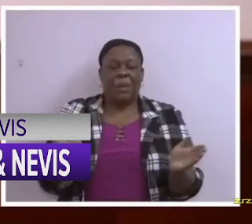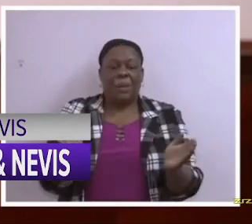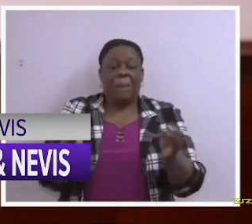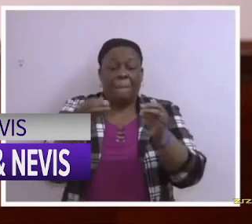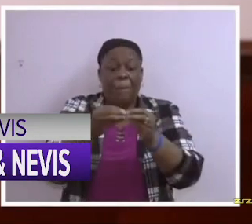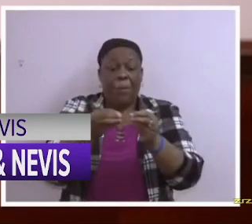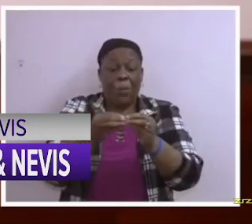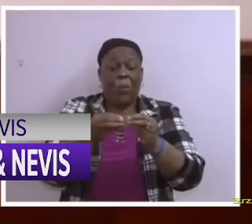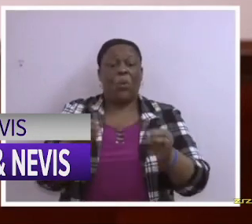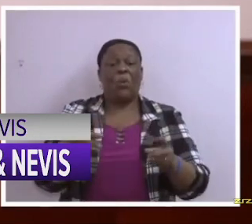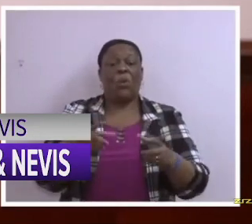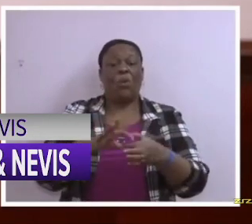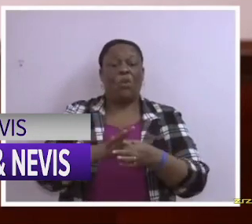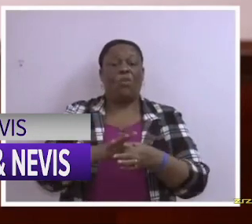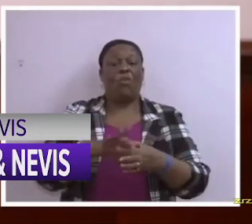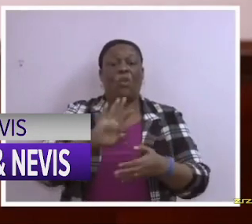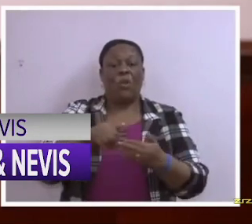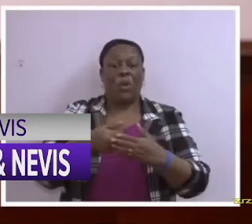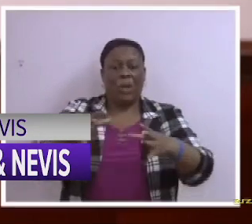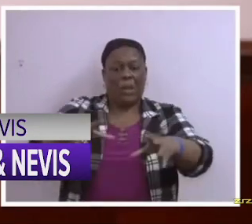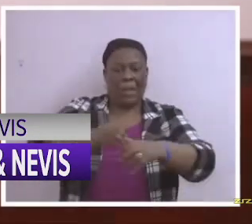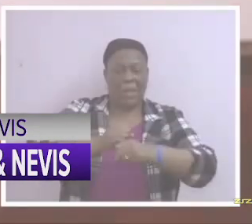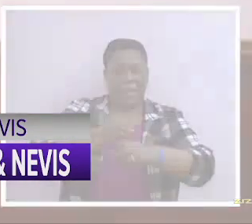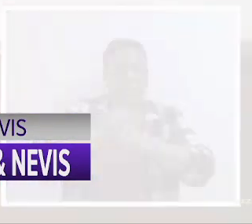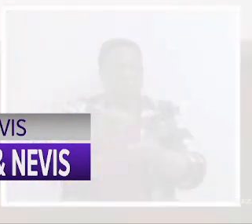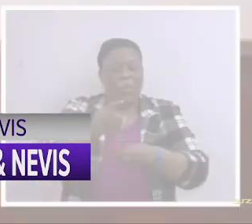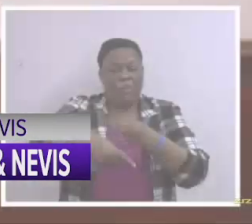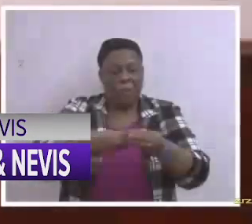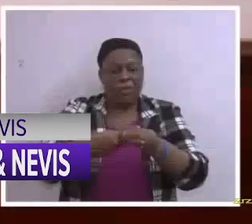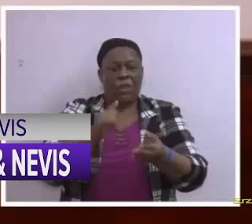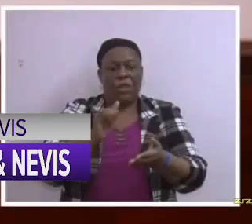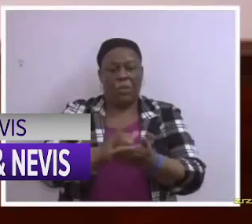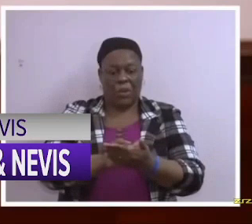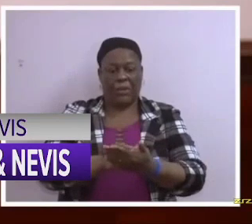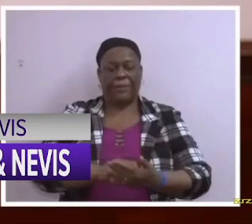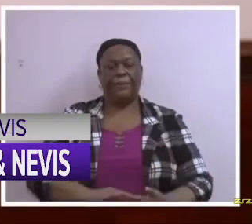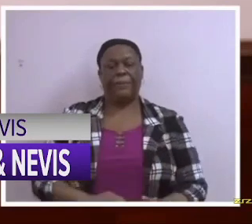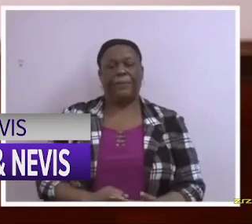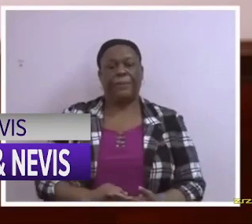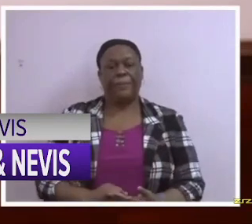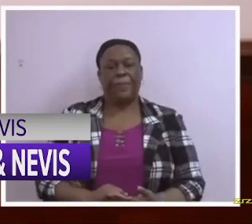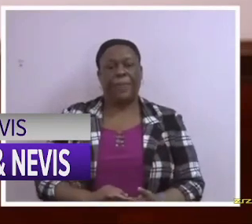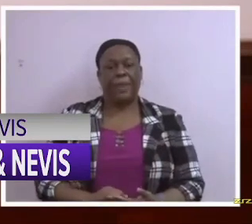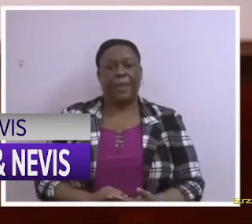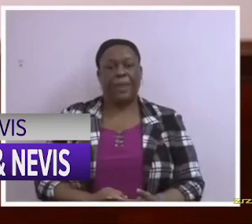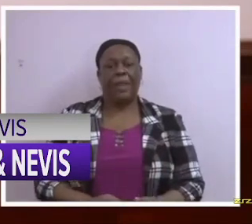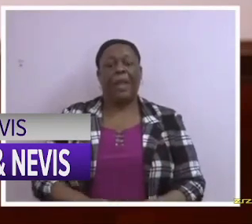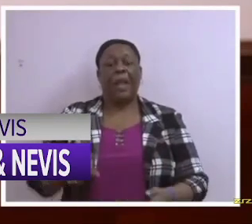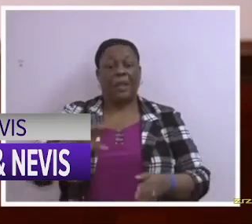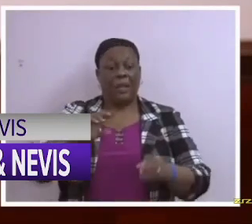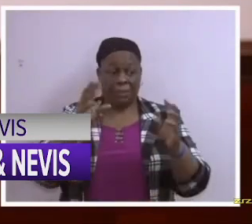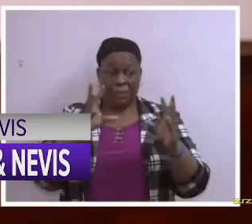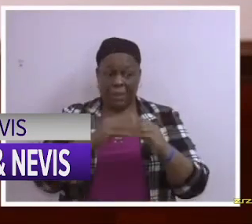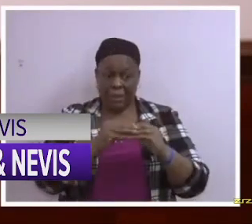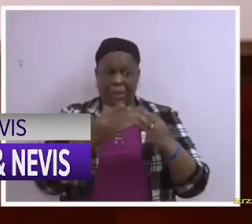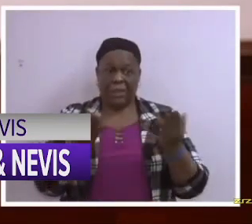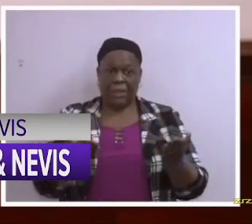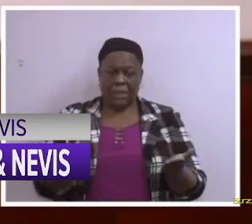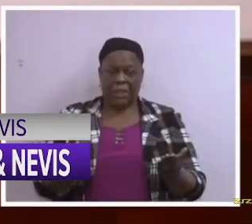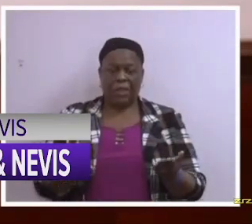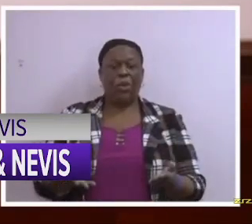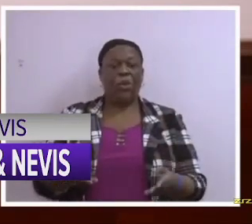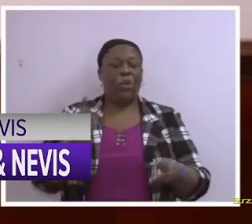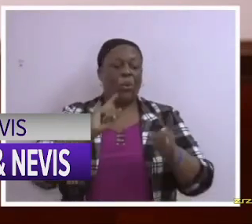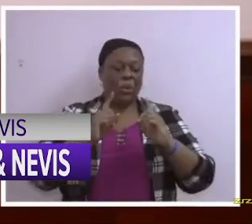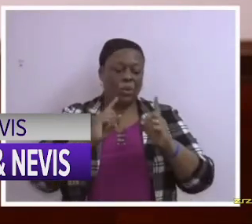to ensure that perpetrators are brought to justice. The Cabinet has also agreed to table legislation